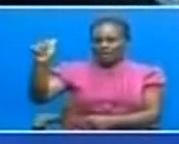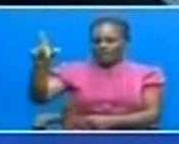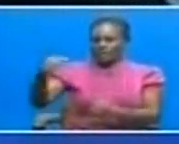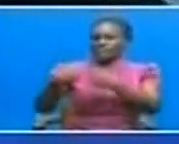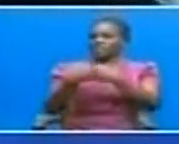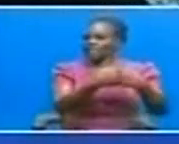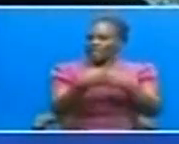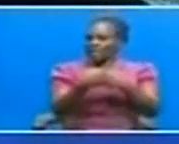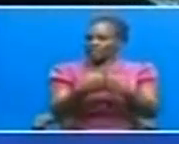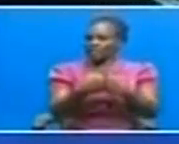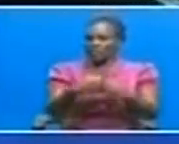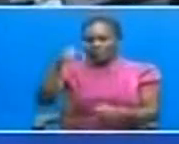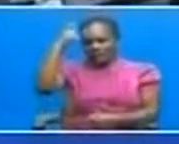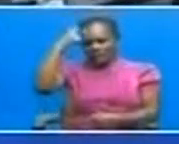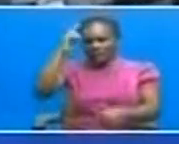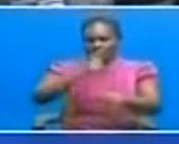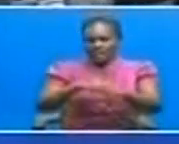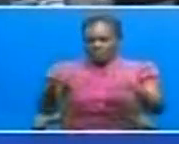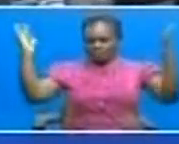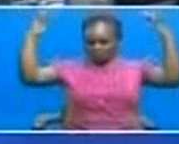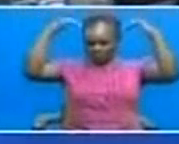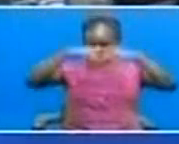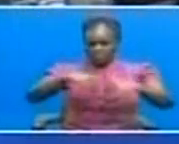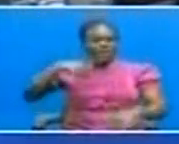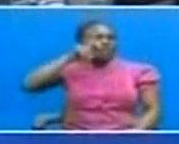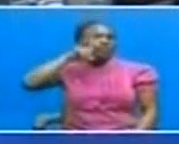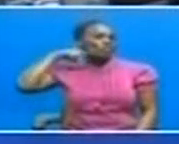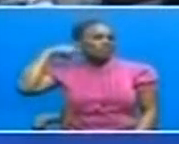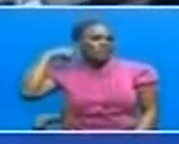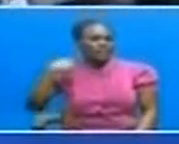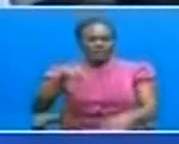keep this sector in mind during the summit. Lofty Matambo, KTN News.